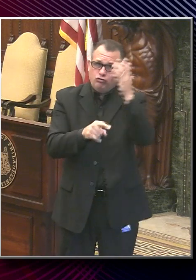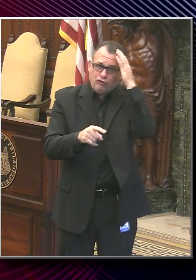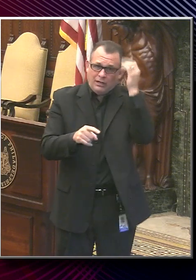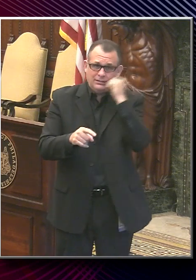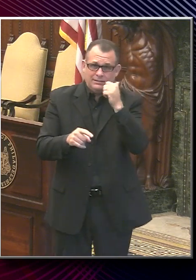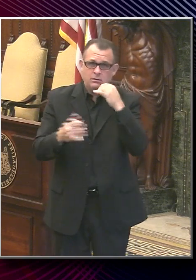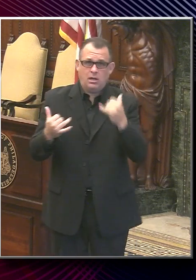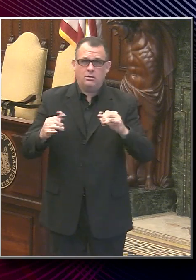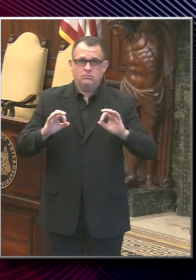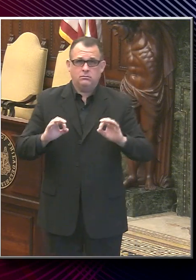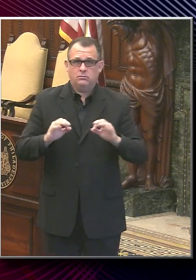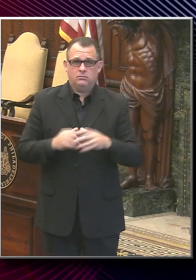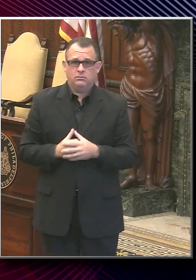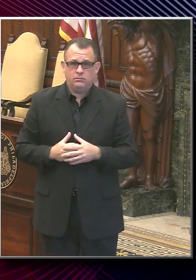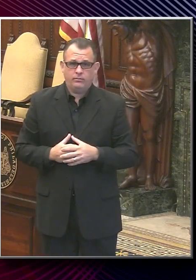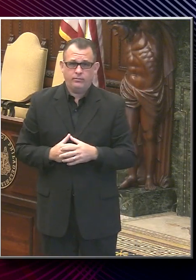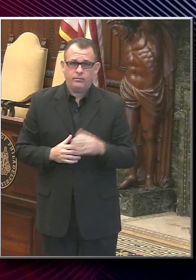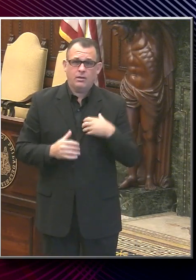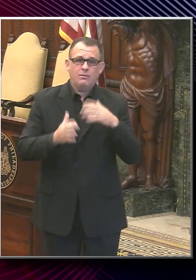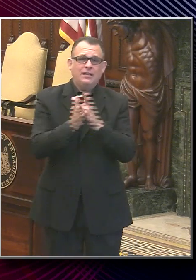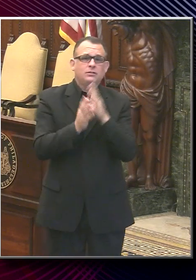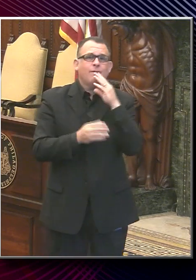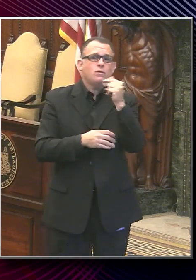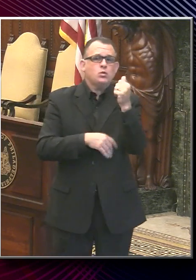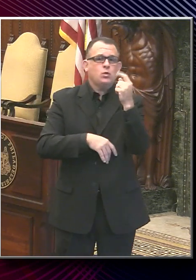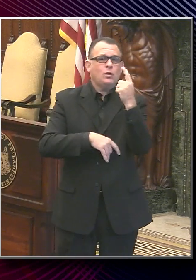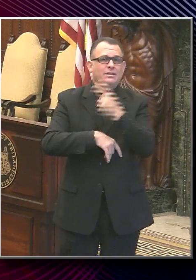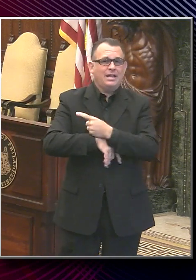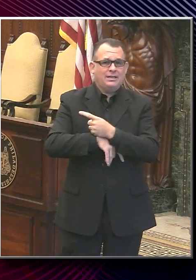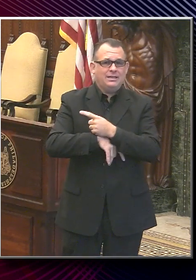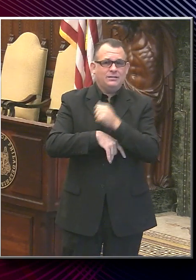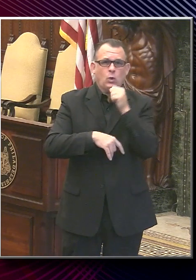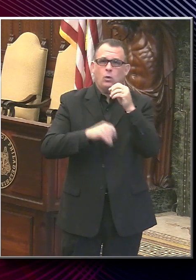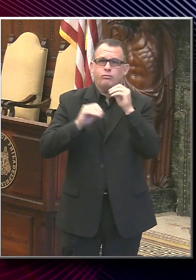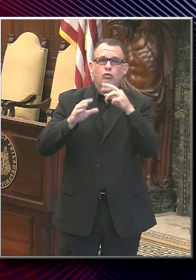for a couple of days of don't put your recycling out so we can make sure we stay on that.